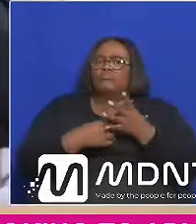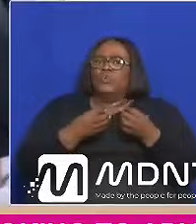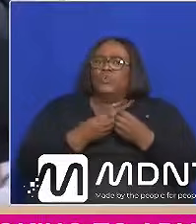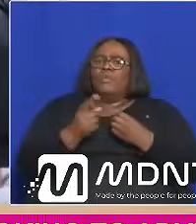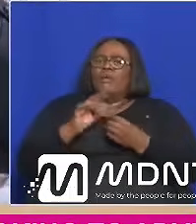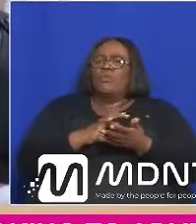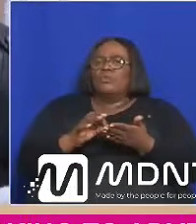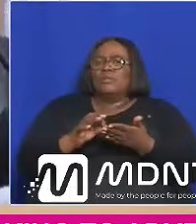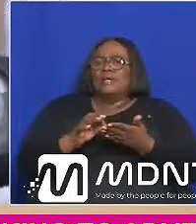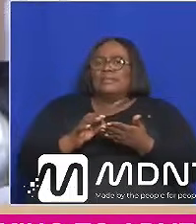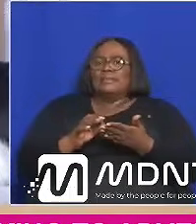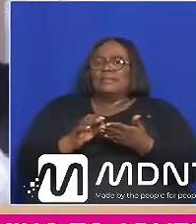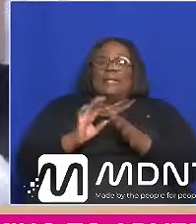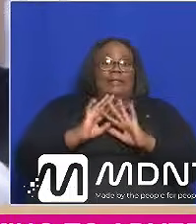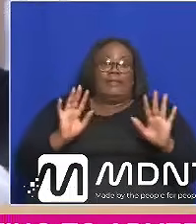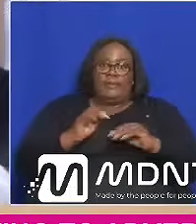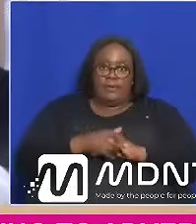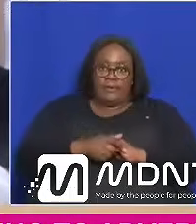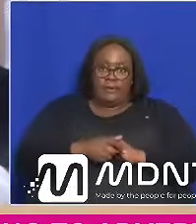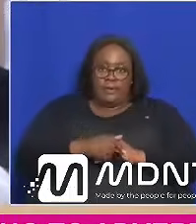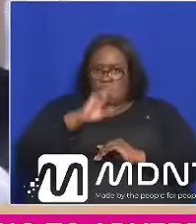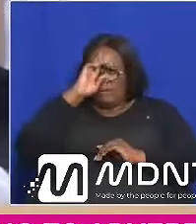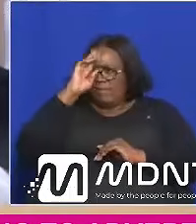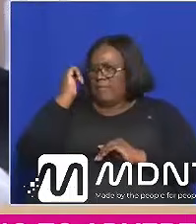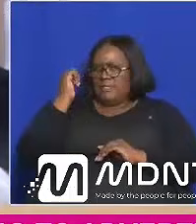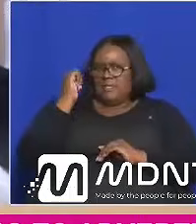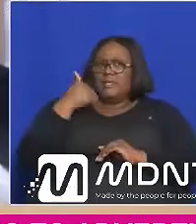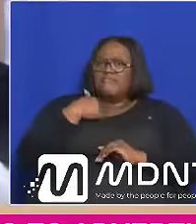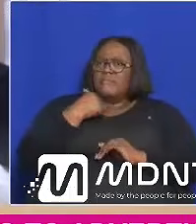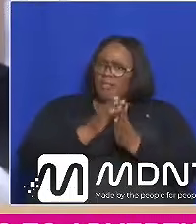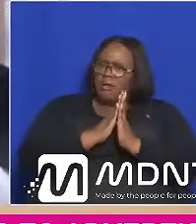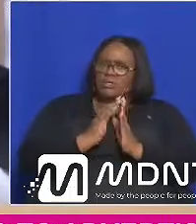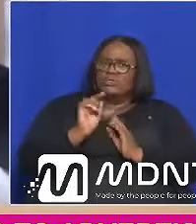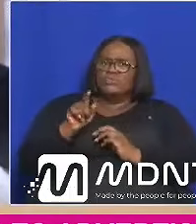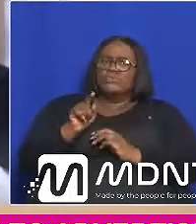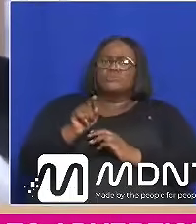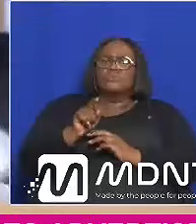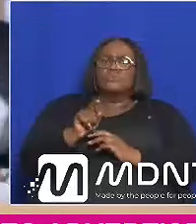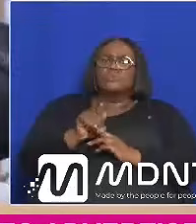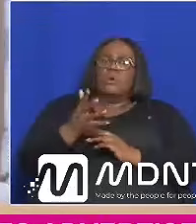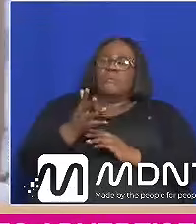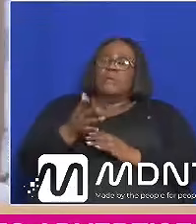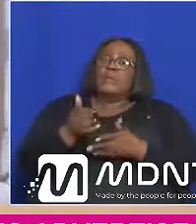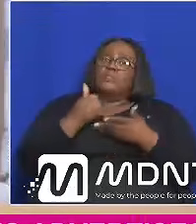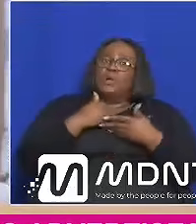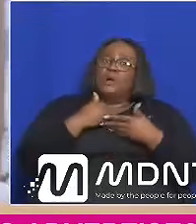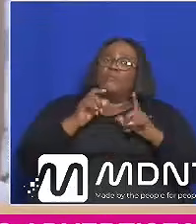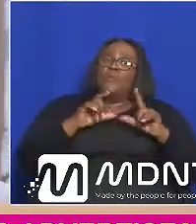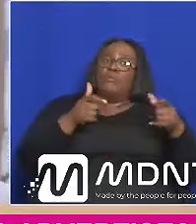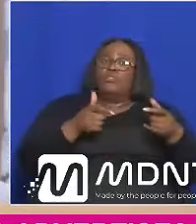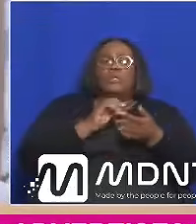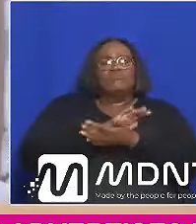all. You recall yesterday I requested that perhaps to assist the commission to appreciate the